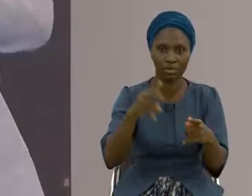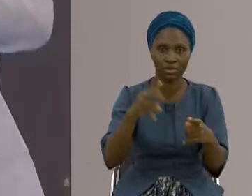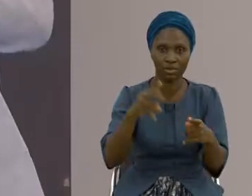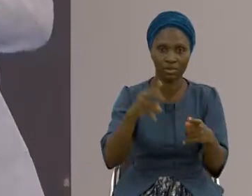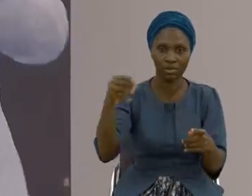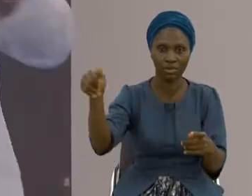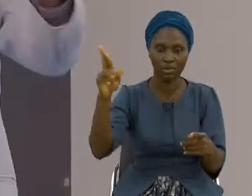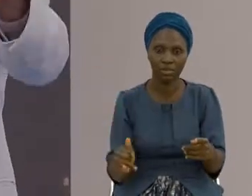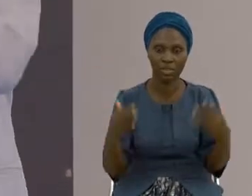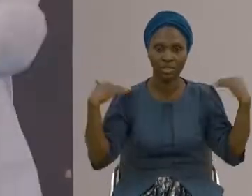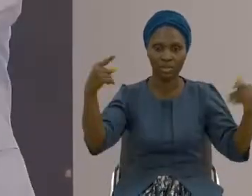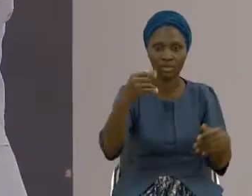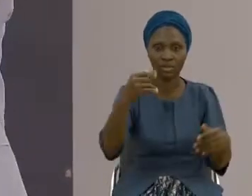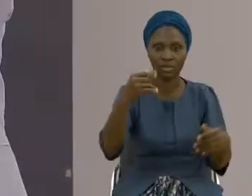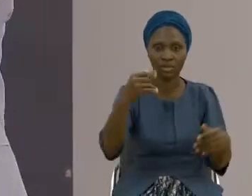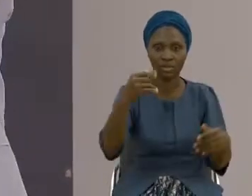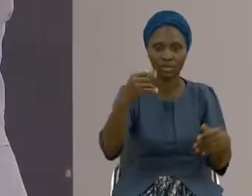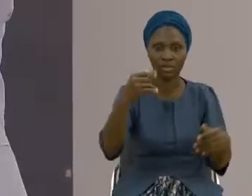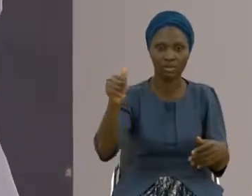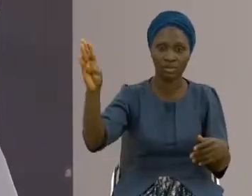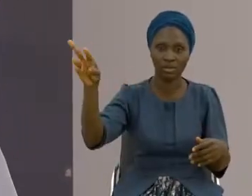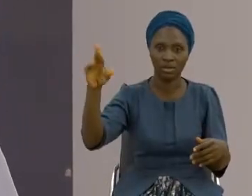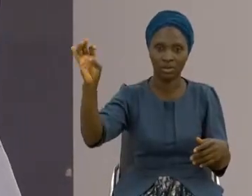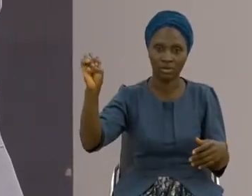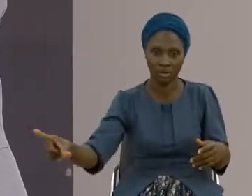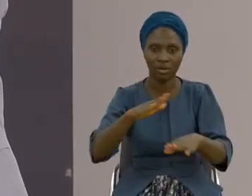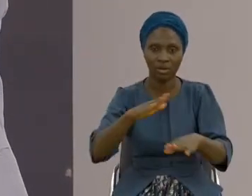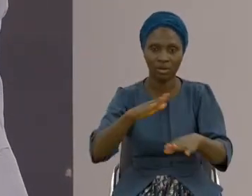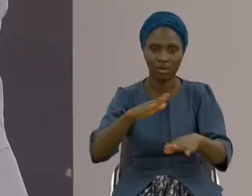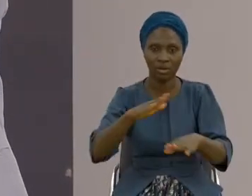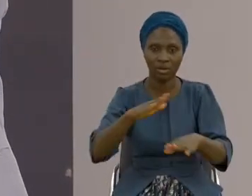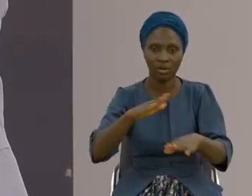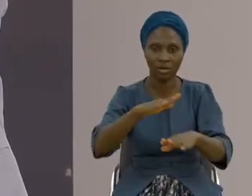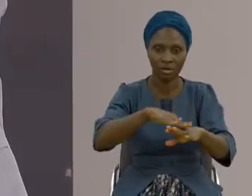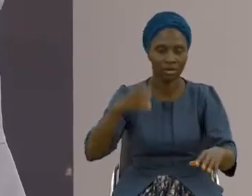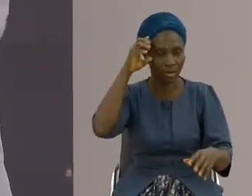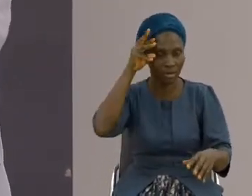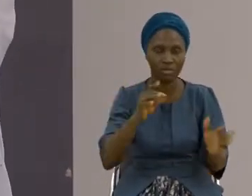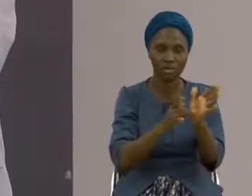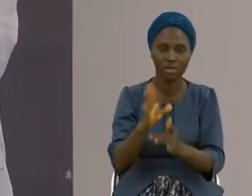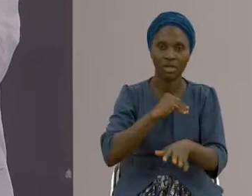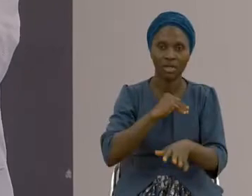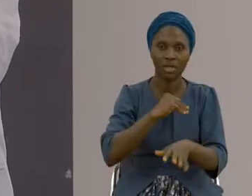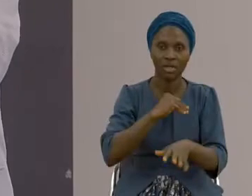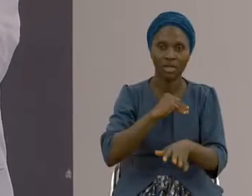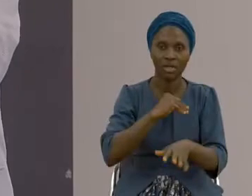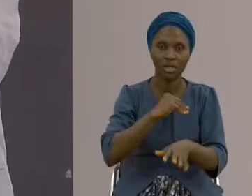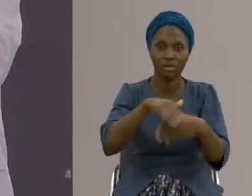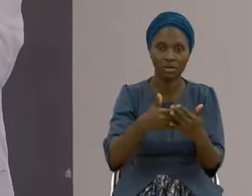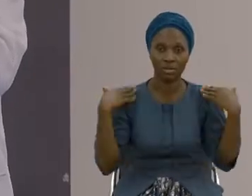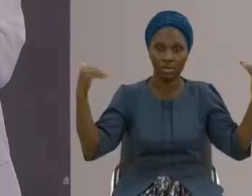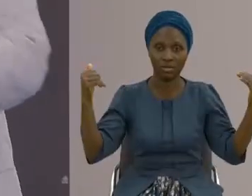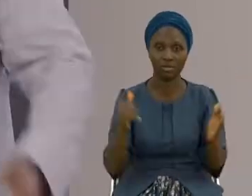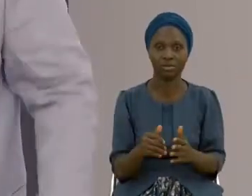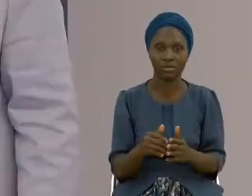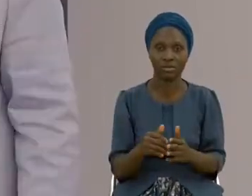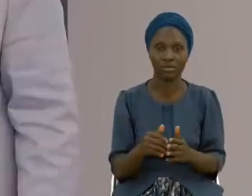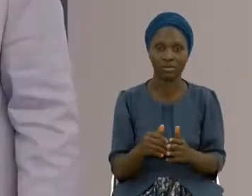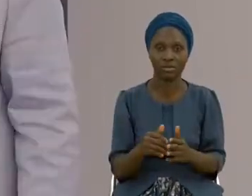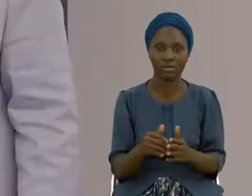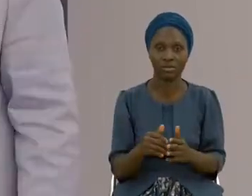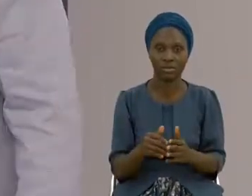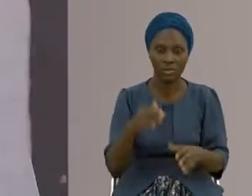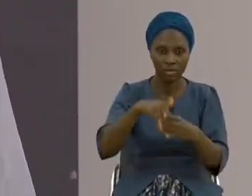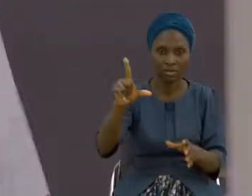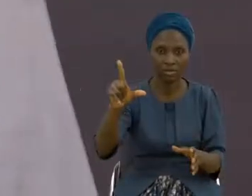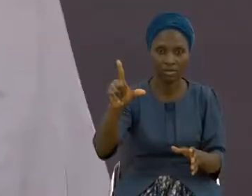the angels outside we just had it now in luke chapter 2 he called his